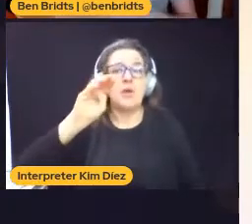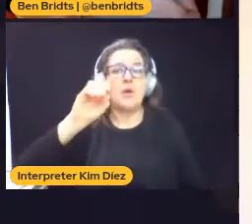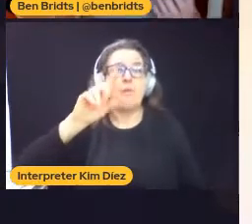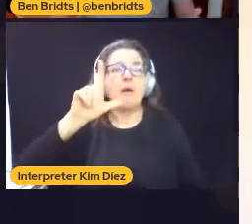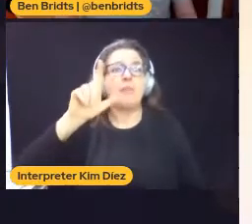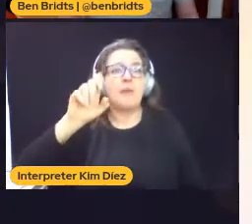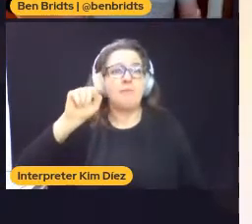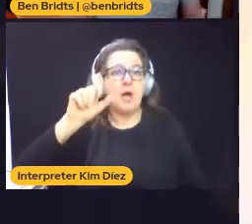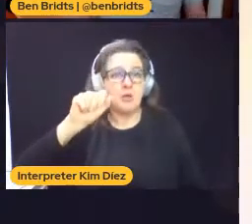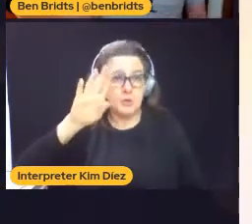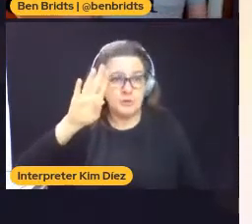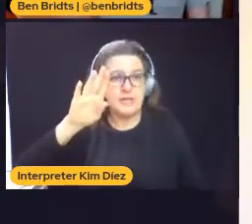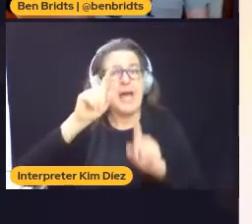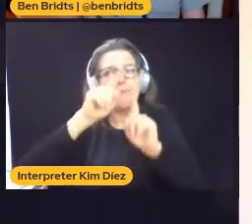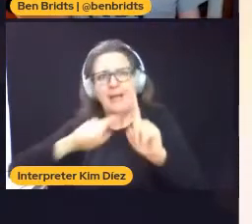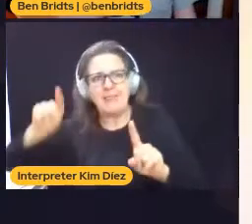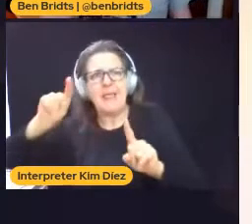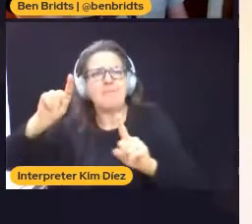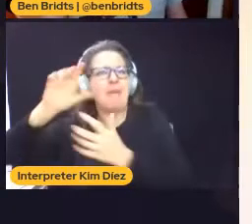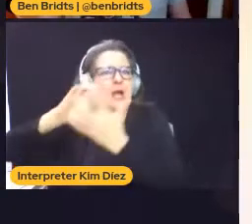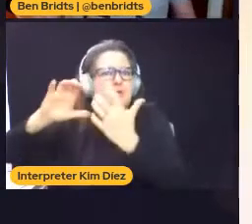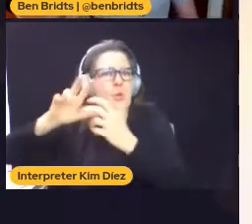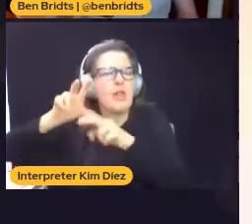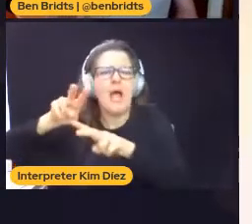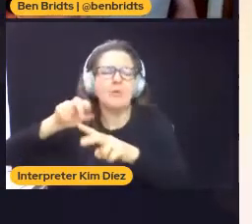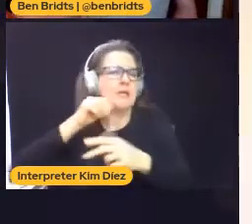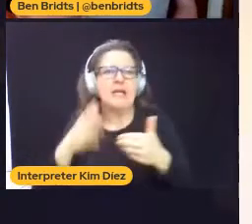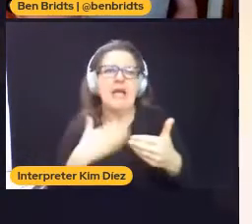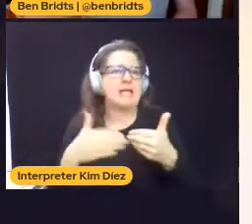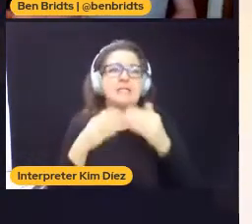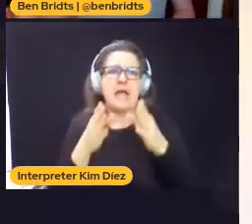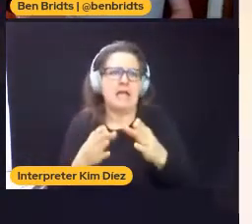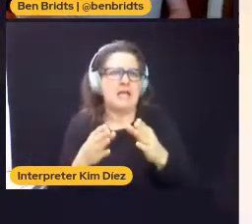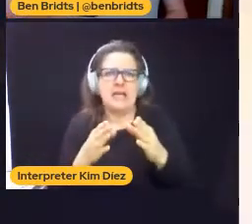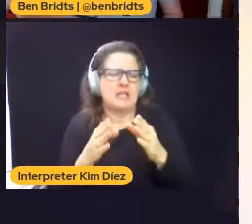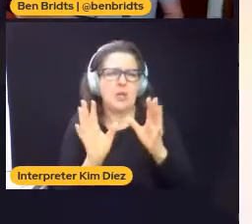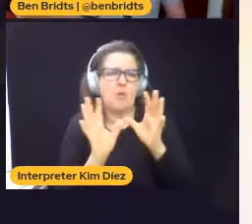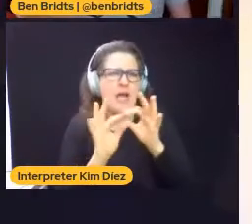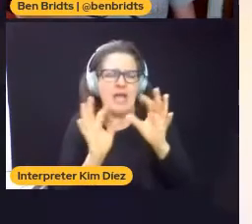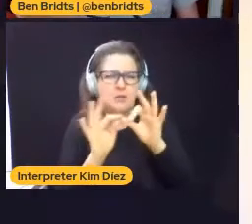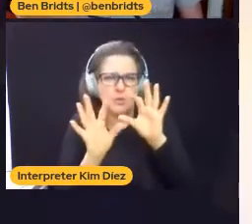So it's not an easy way to keep managing that,